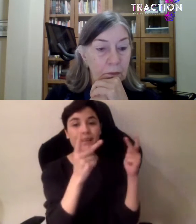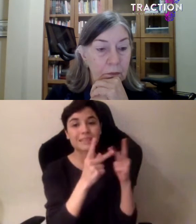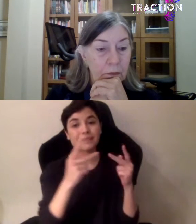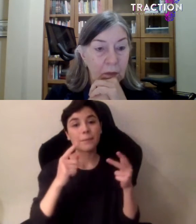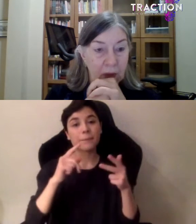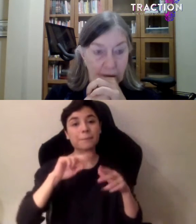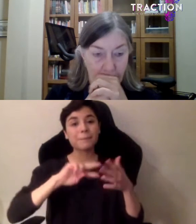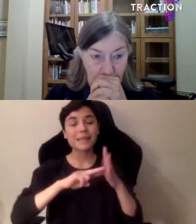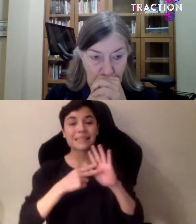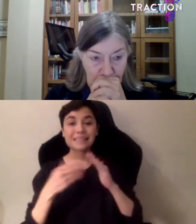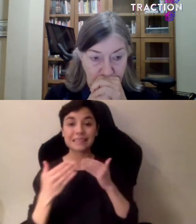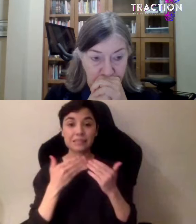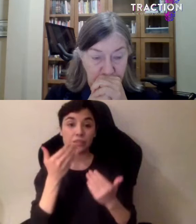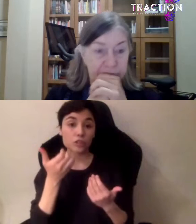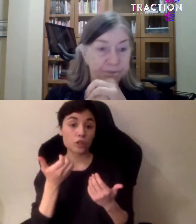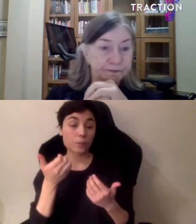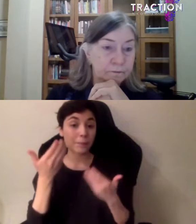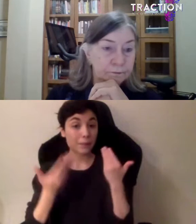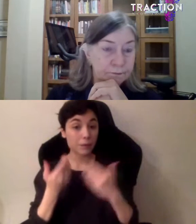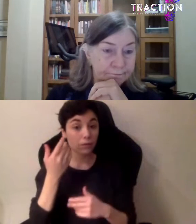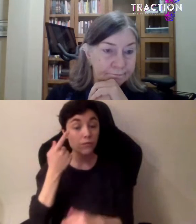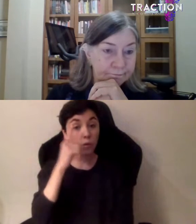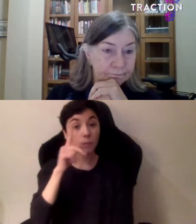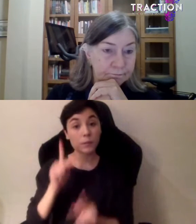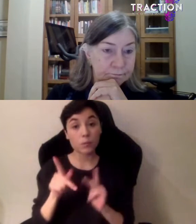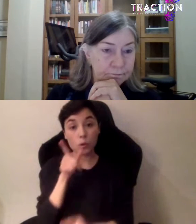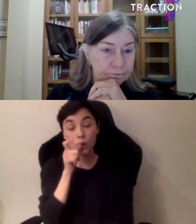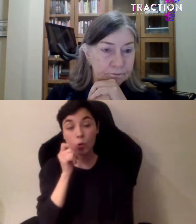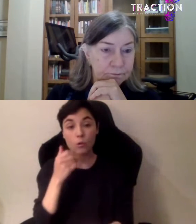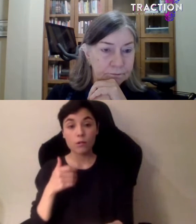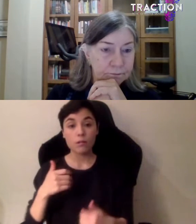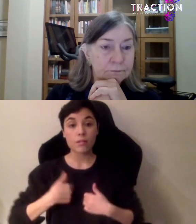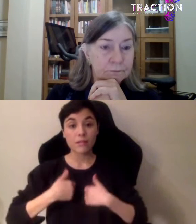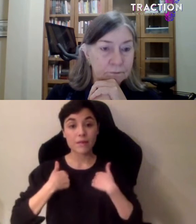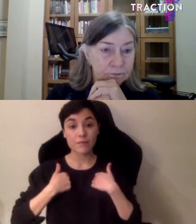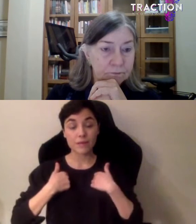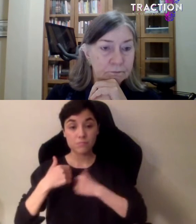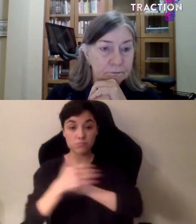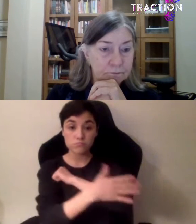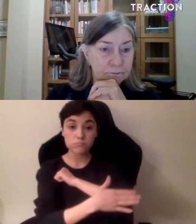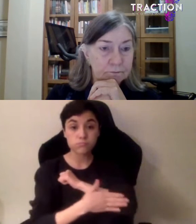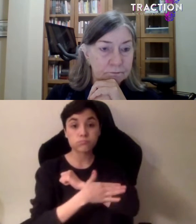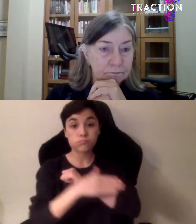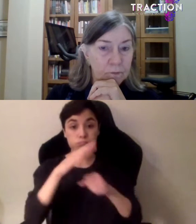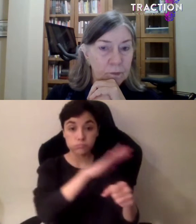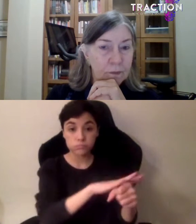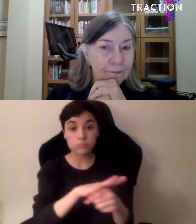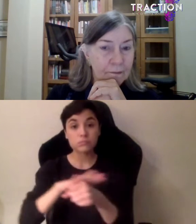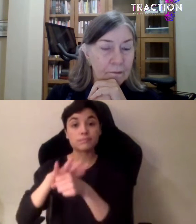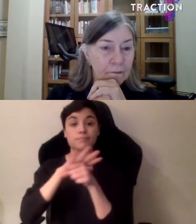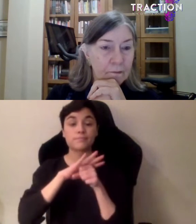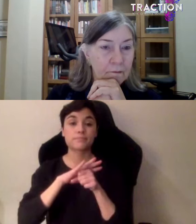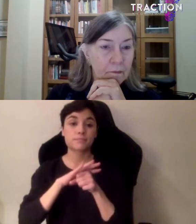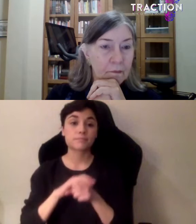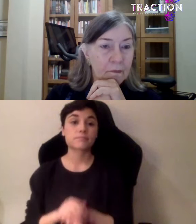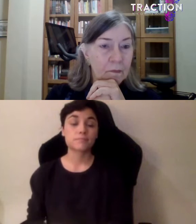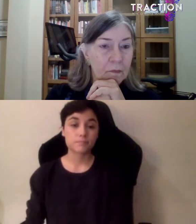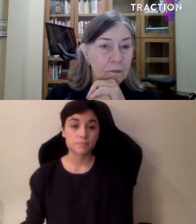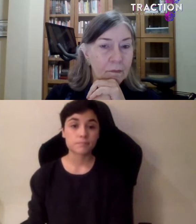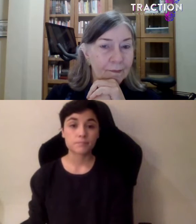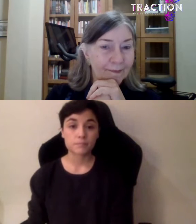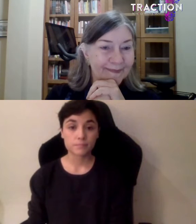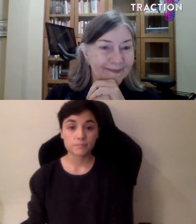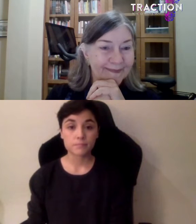quicker, and can be dispensed much easier than the other 2 vaccines. So there's a lot of hope that one will get most people inoculated faster.